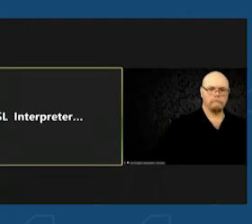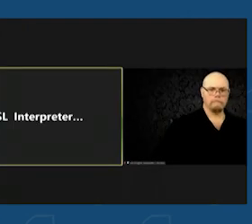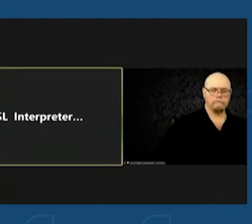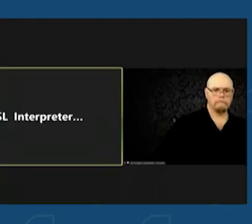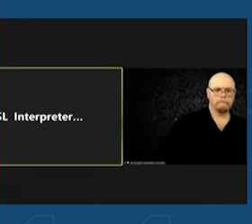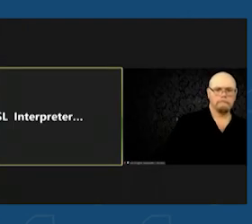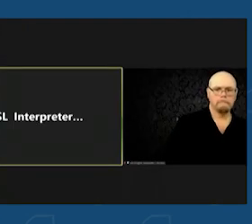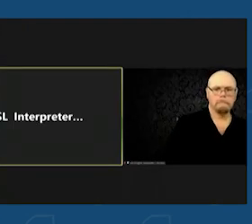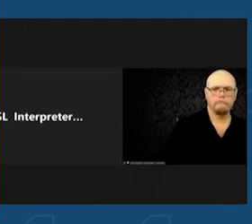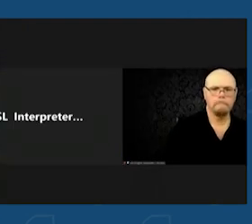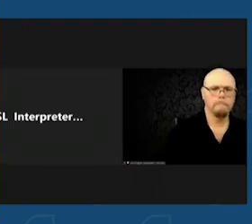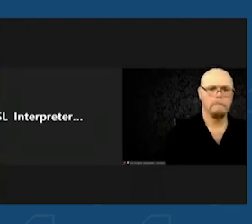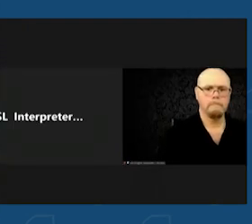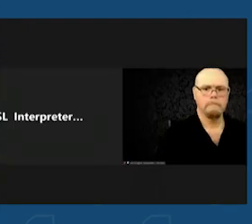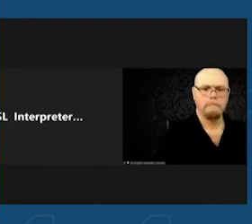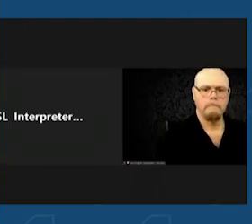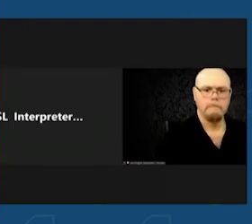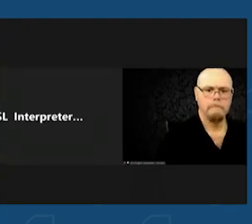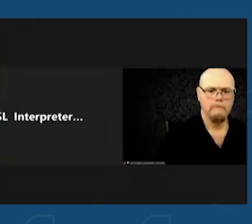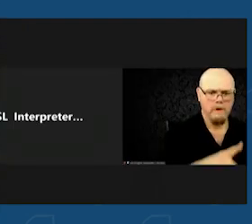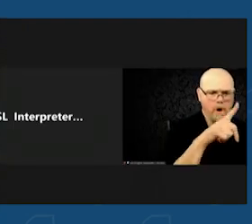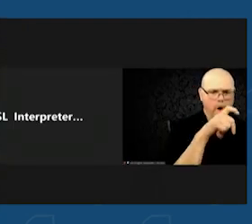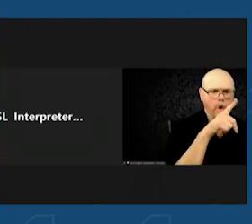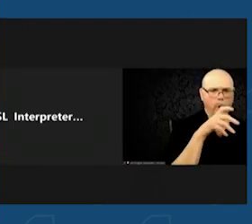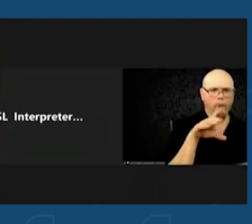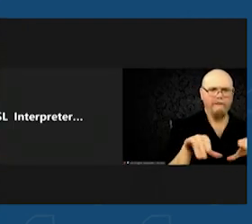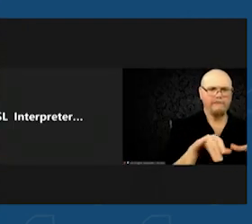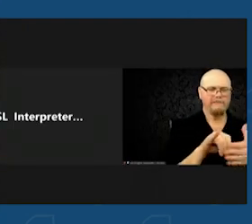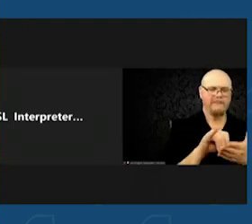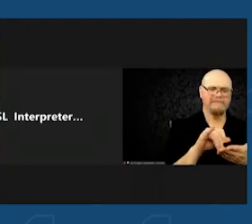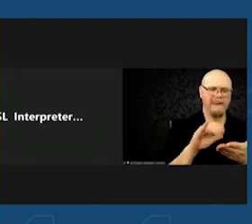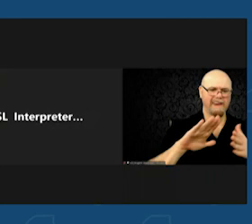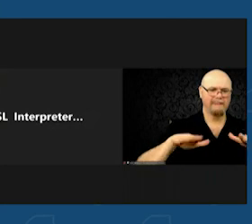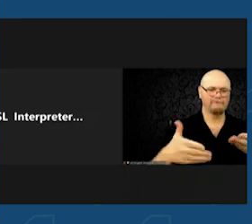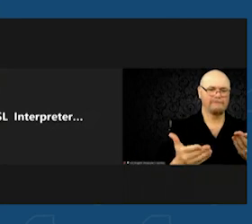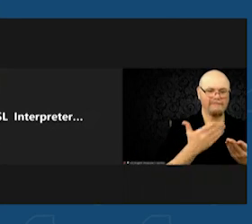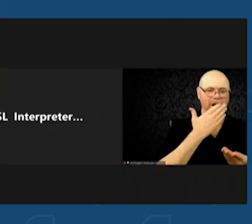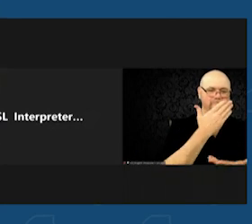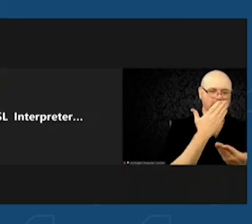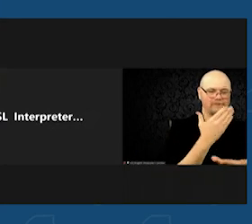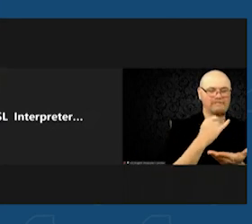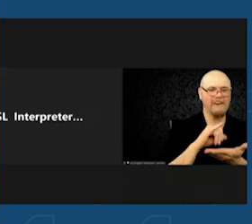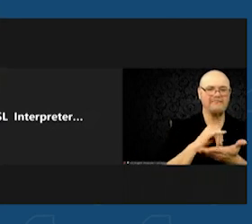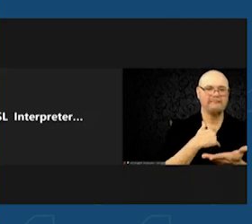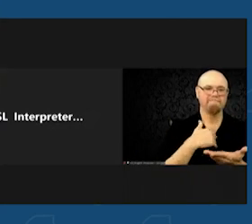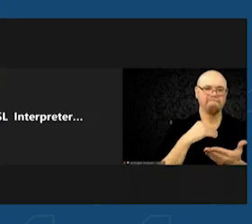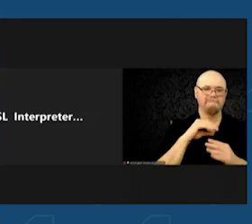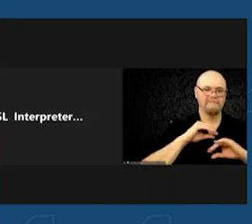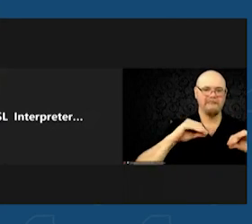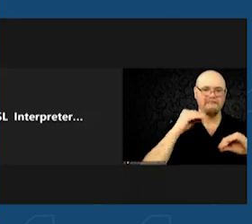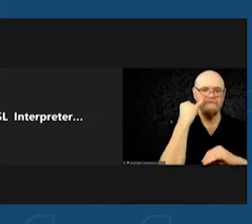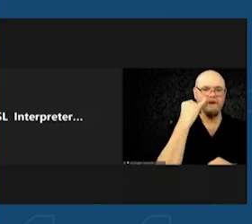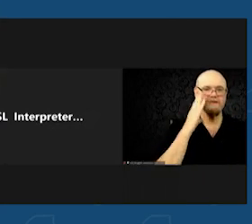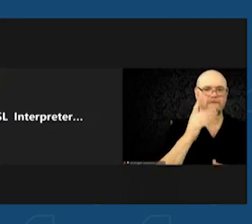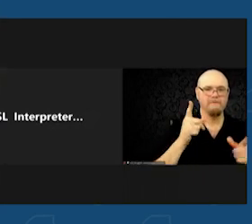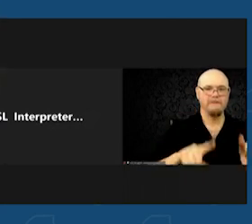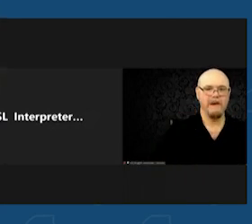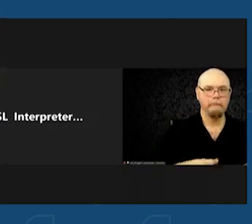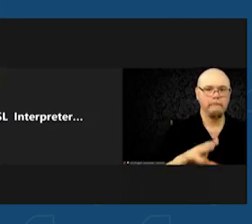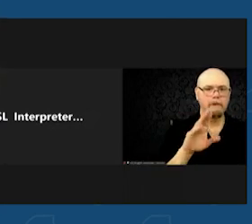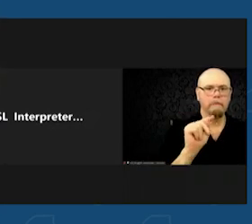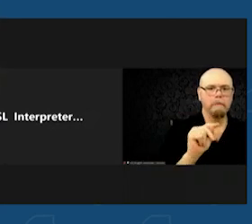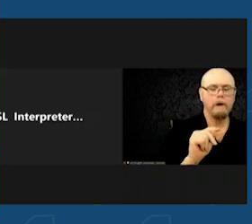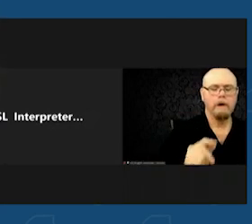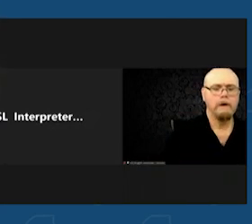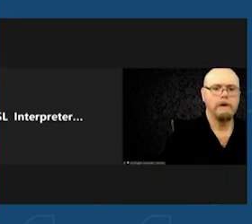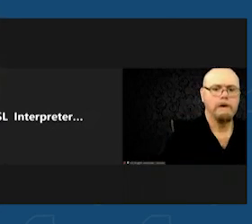Well, thank you all very much, whoever just did that introduction. I appreciate it. I had no idea it was going to happen, but I'm just going to give God all the glory,